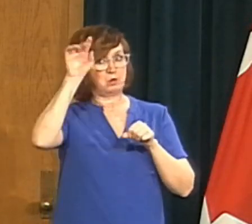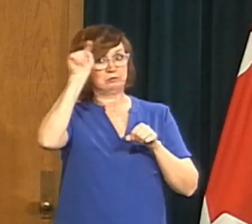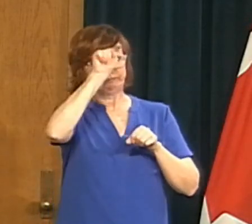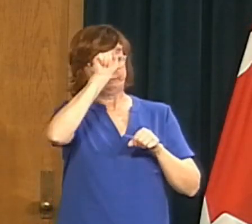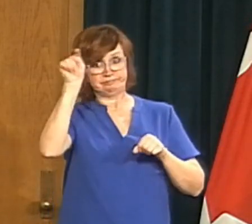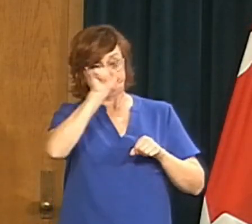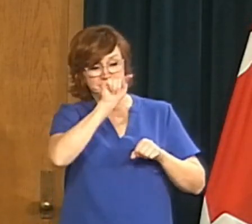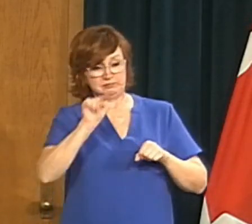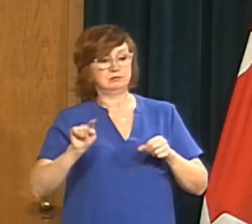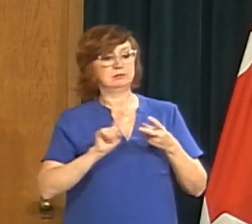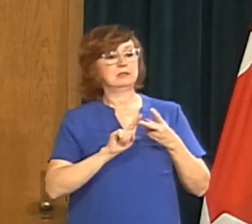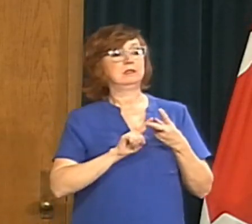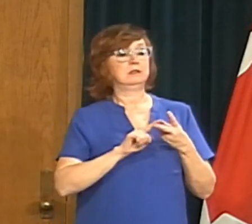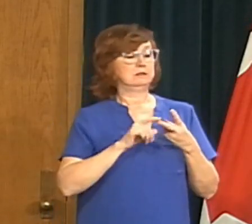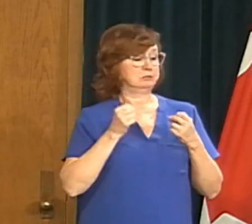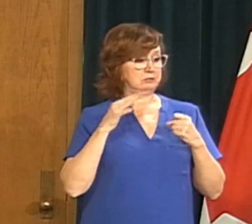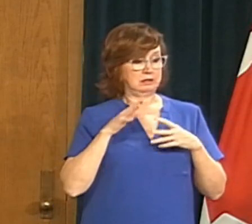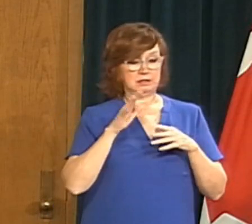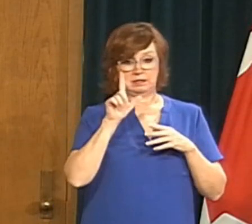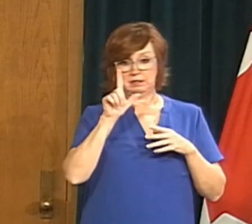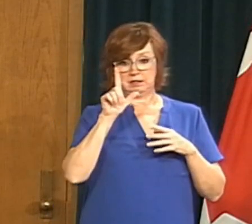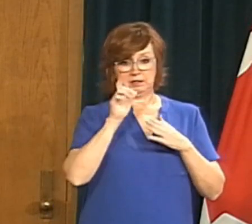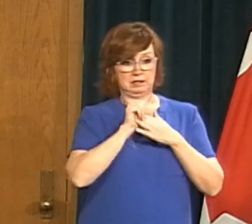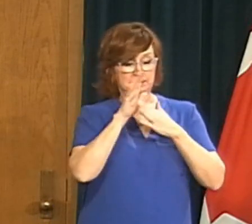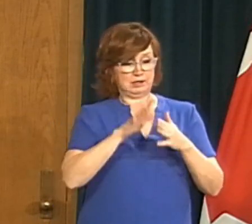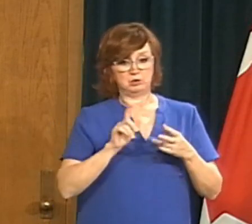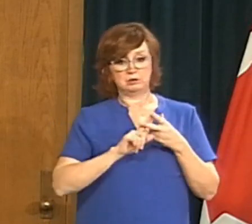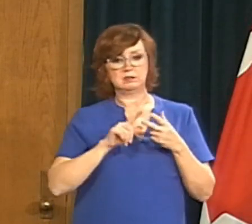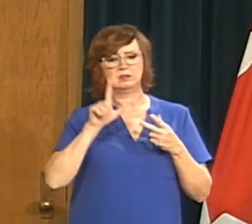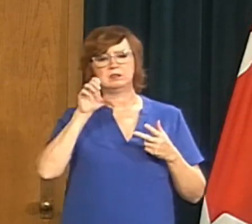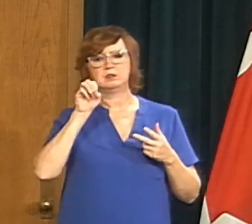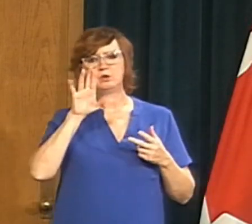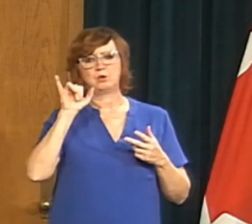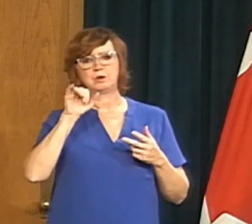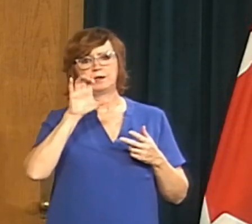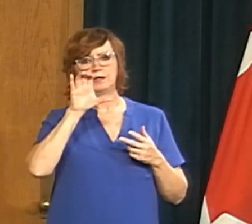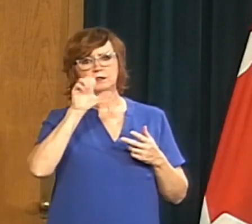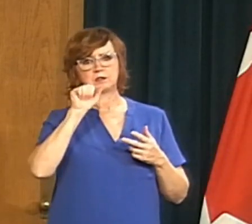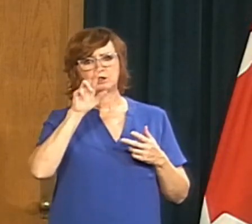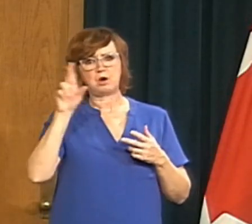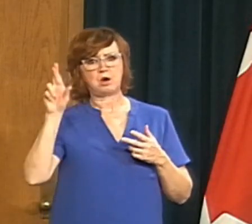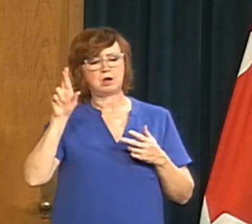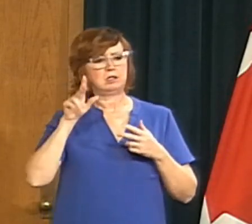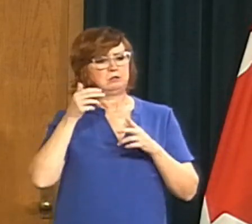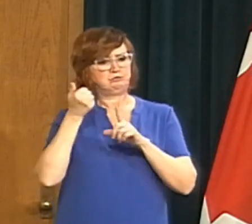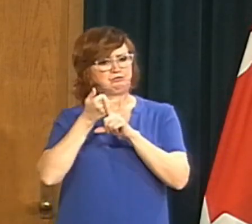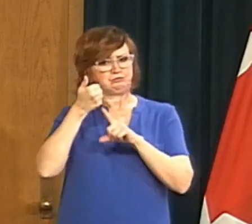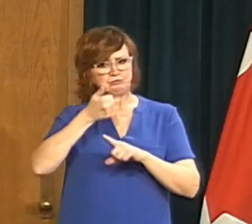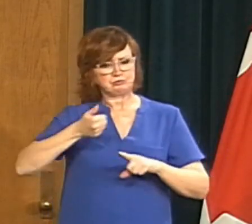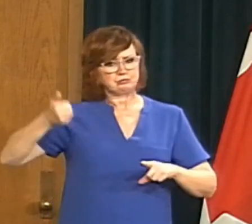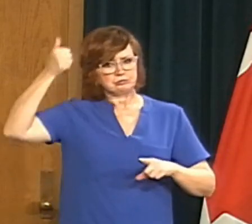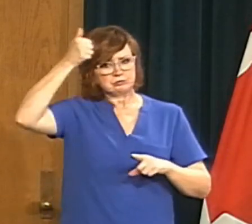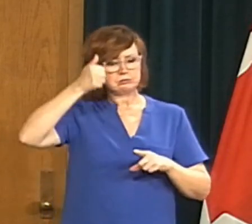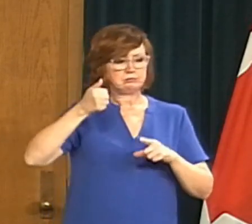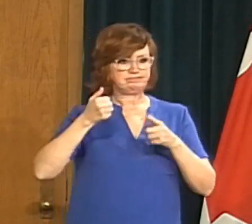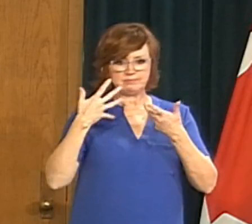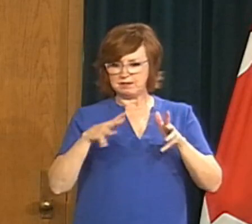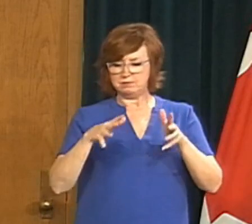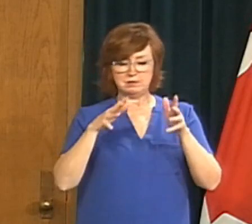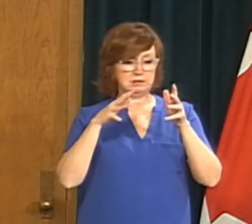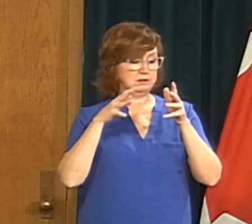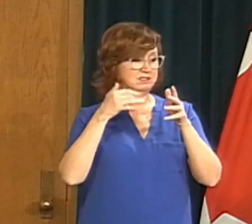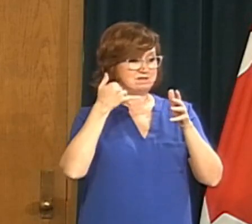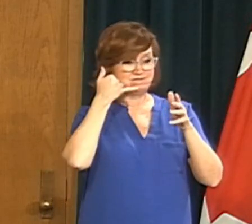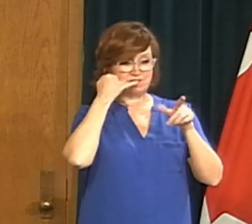discussions with, I don't think 100% of the leaders, but had conference calls with the vast